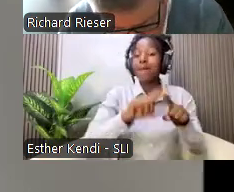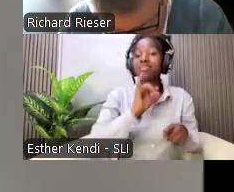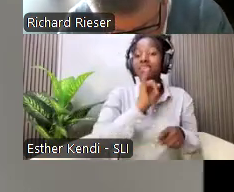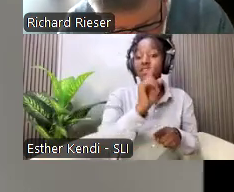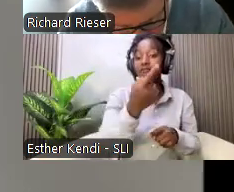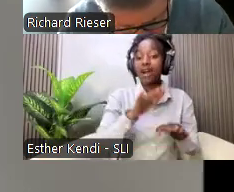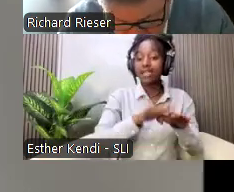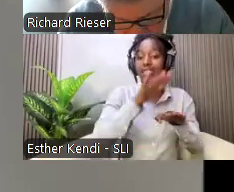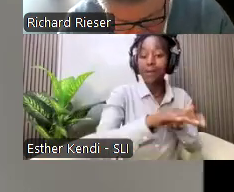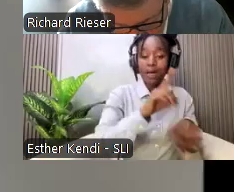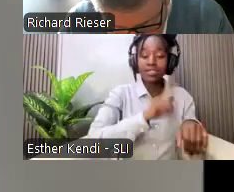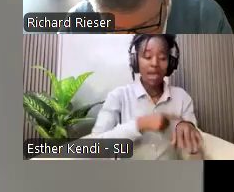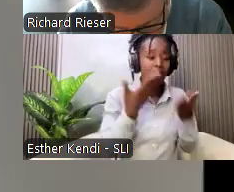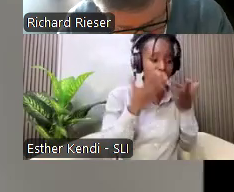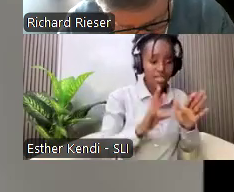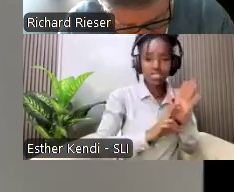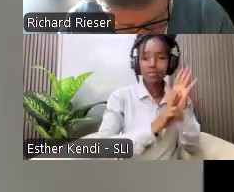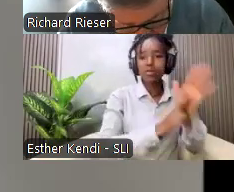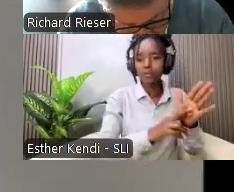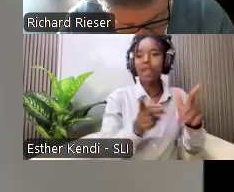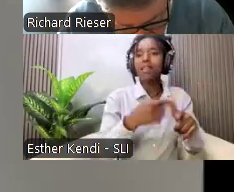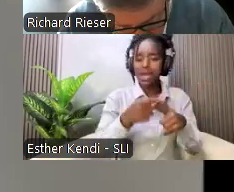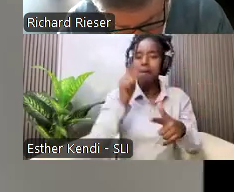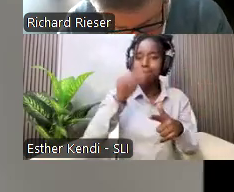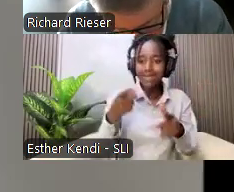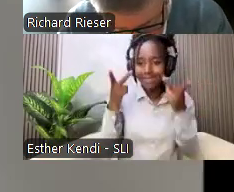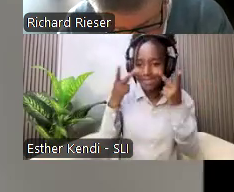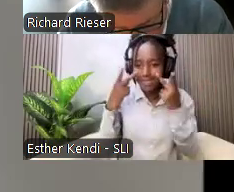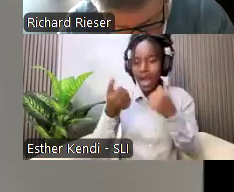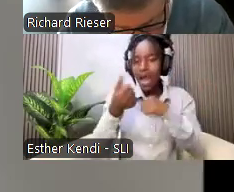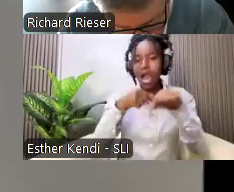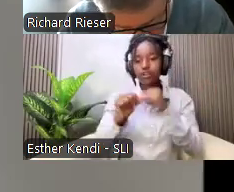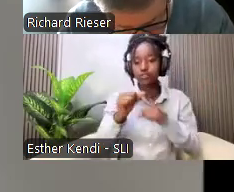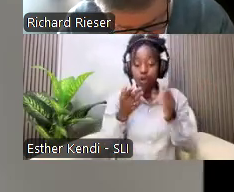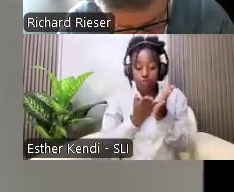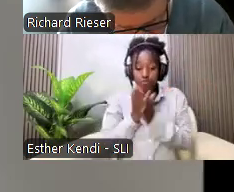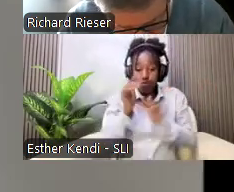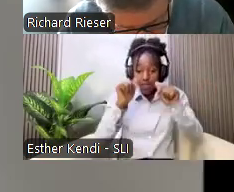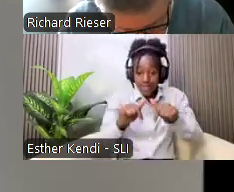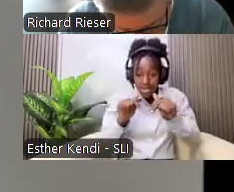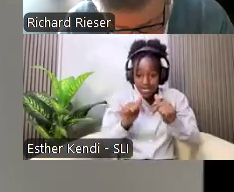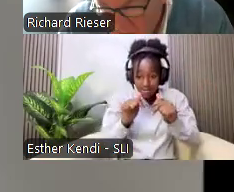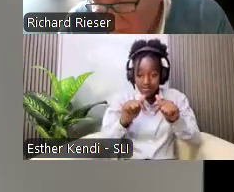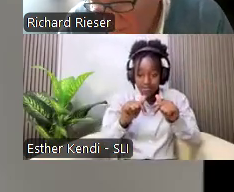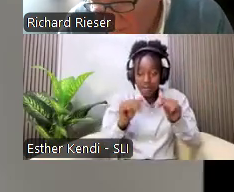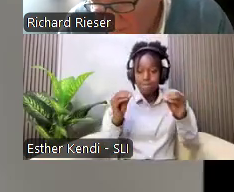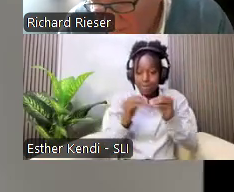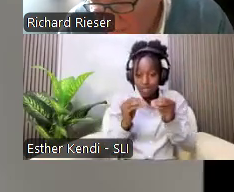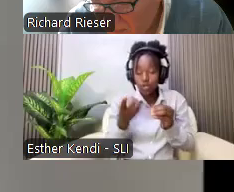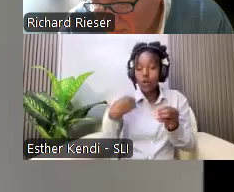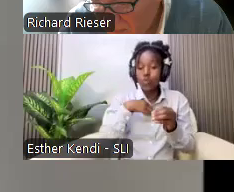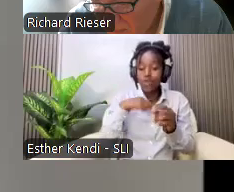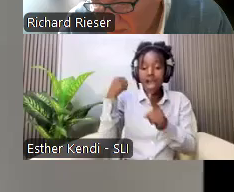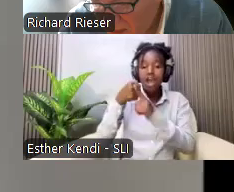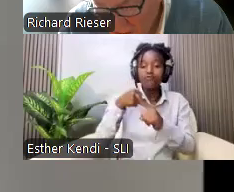next is turning the representation into action. Through this forum, we advocate for policy changes that